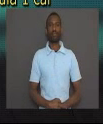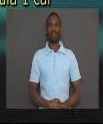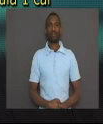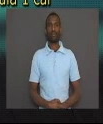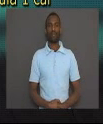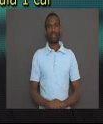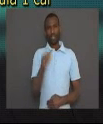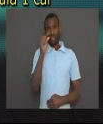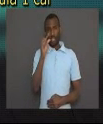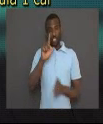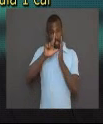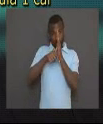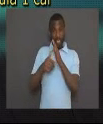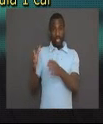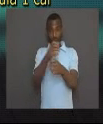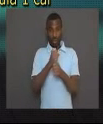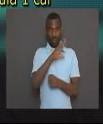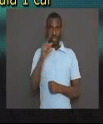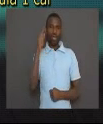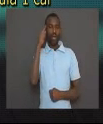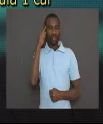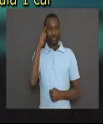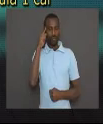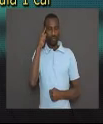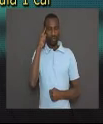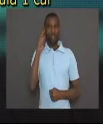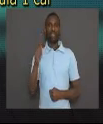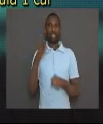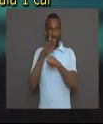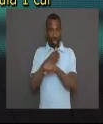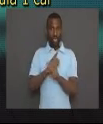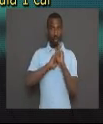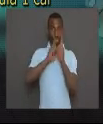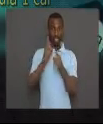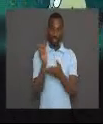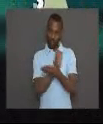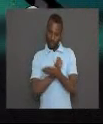Take a moment to think about it and write your answers down.